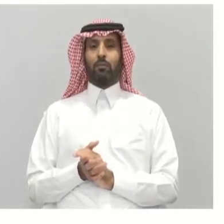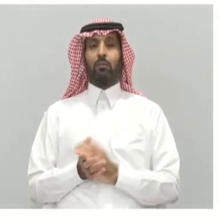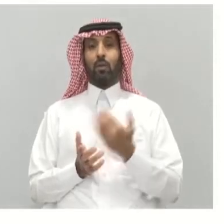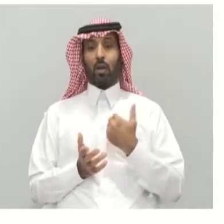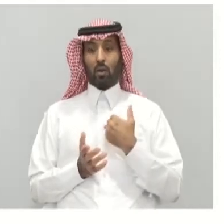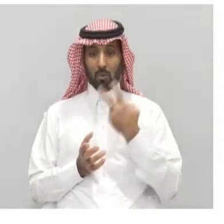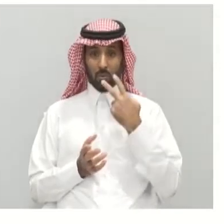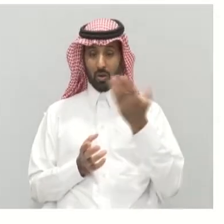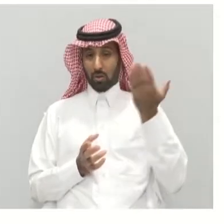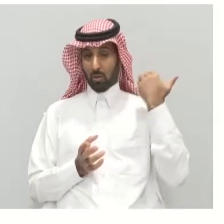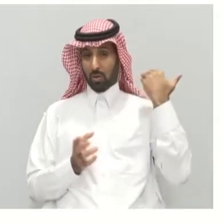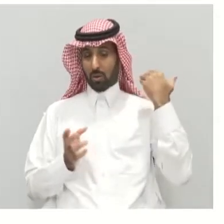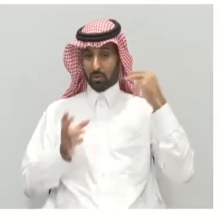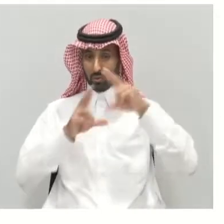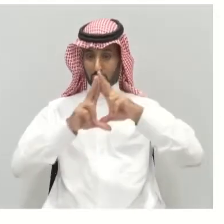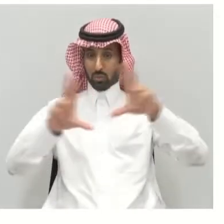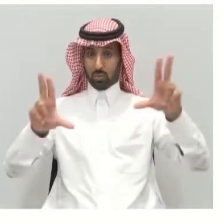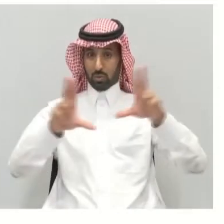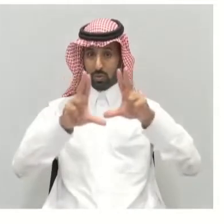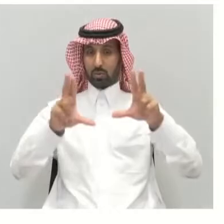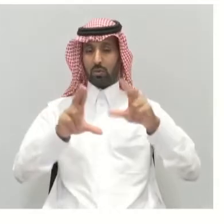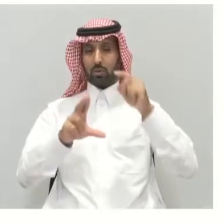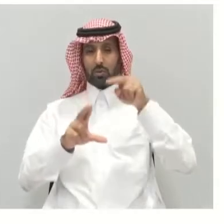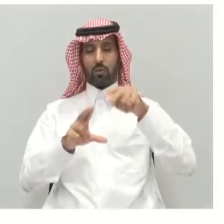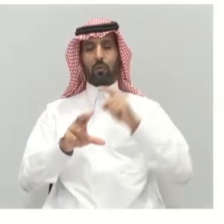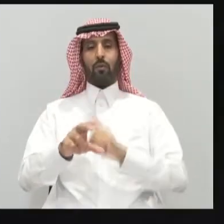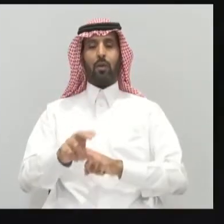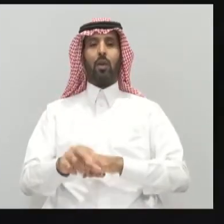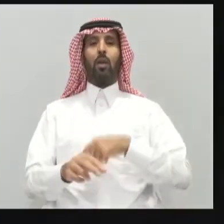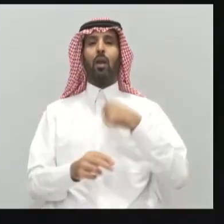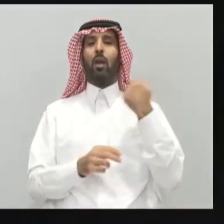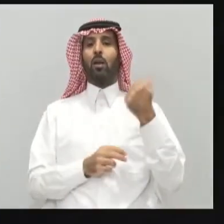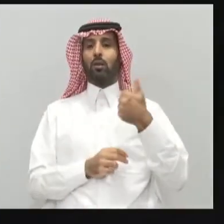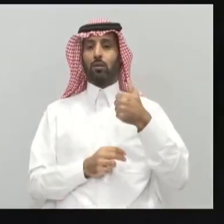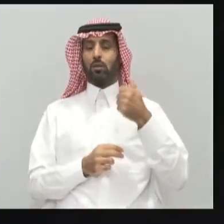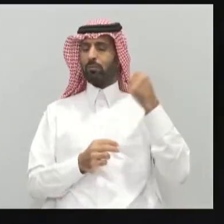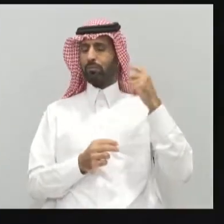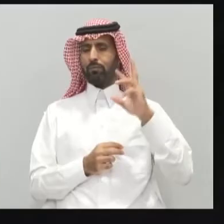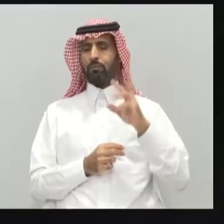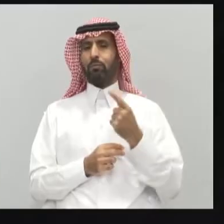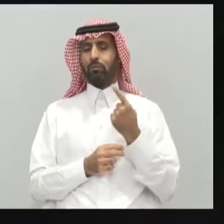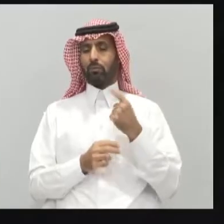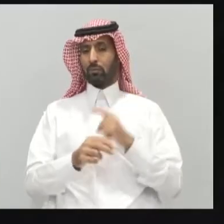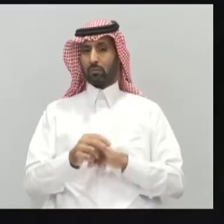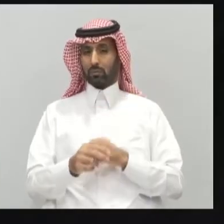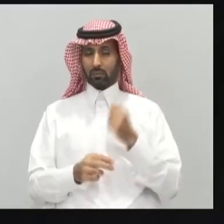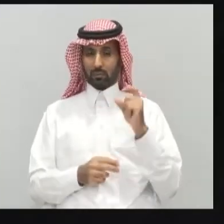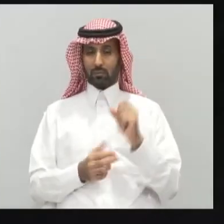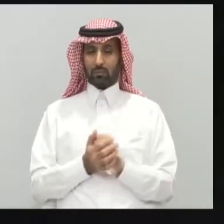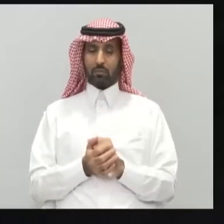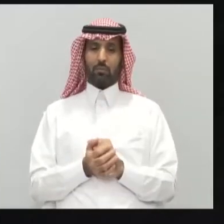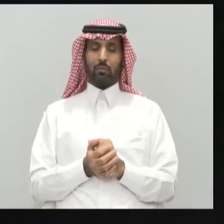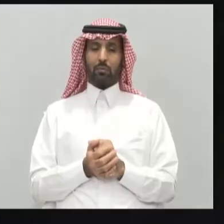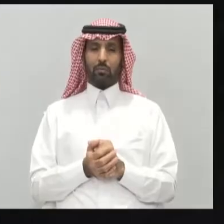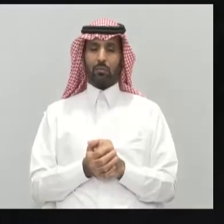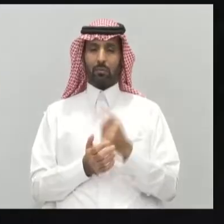was watching TV 10 minutes ago, so I know which time in the past you were watching TV. These time